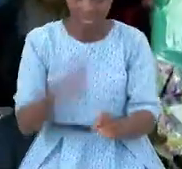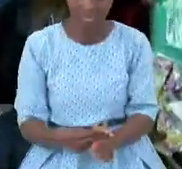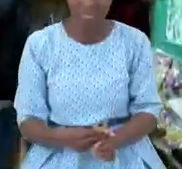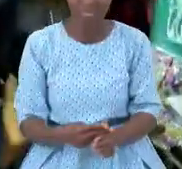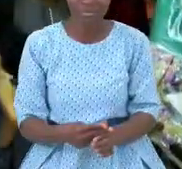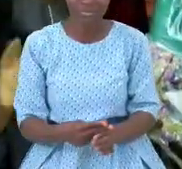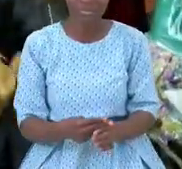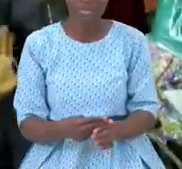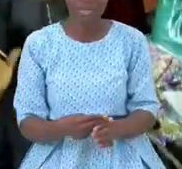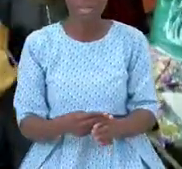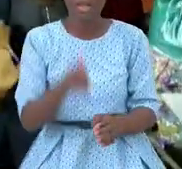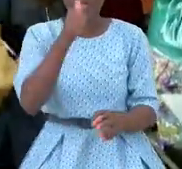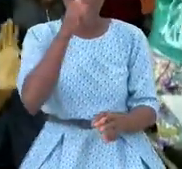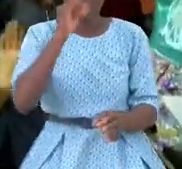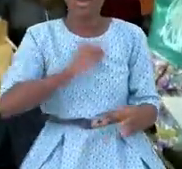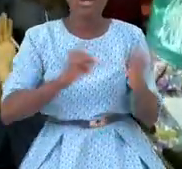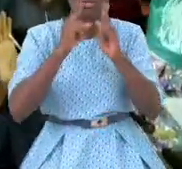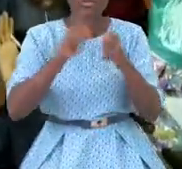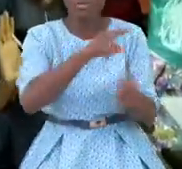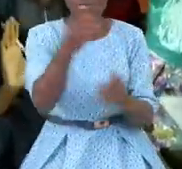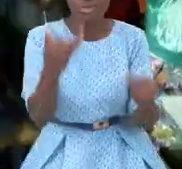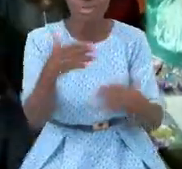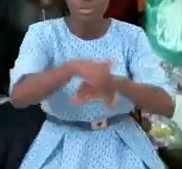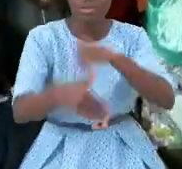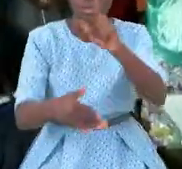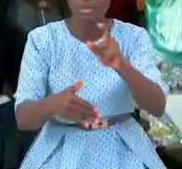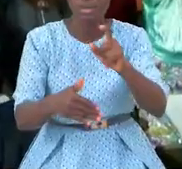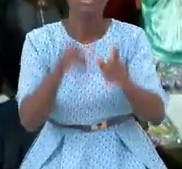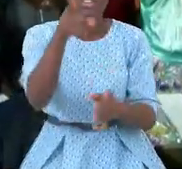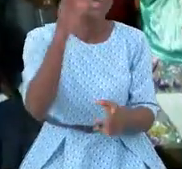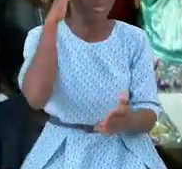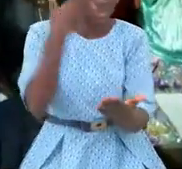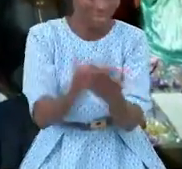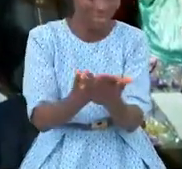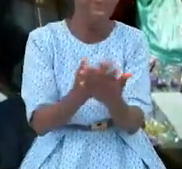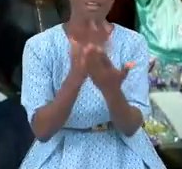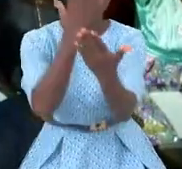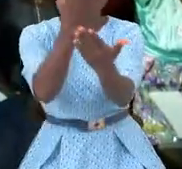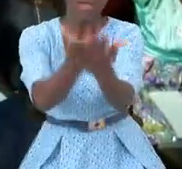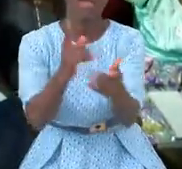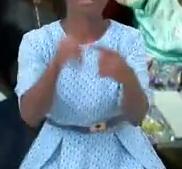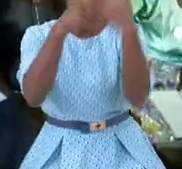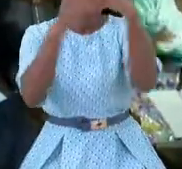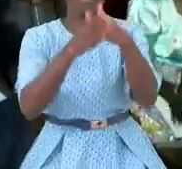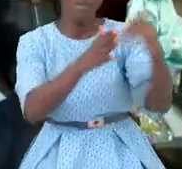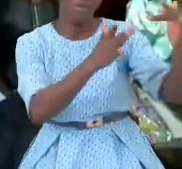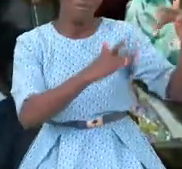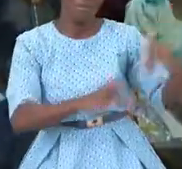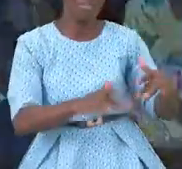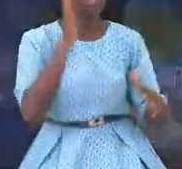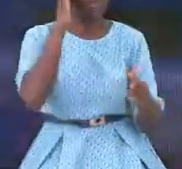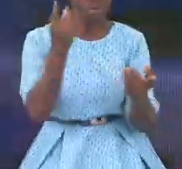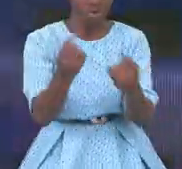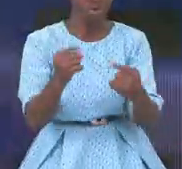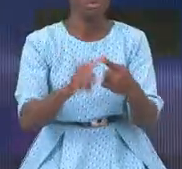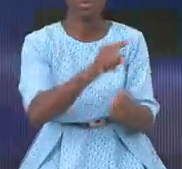there? You will get to heaven. Mercy will come to you. But when they told him, hold your